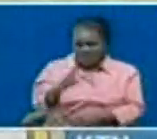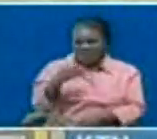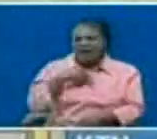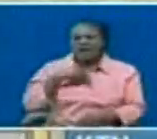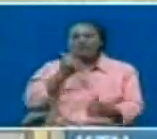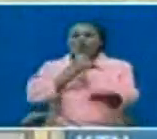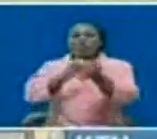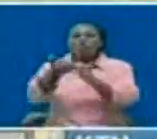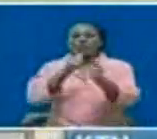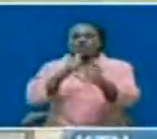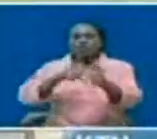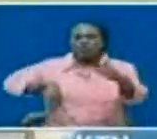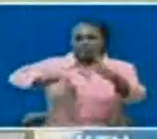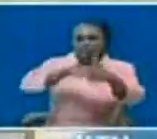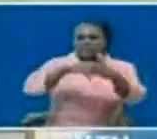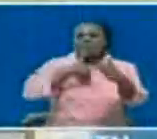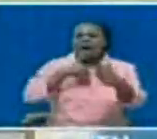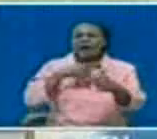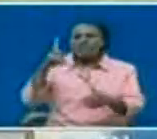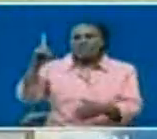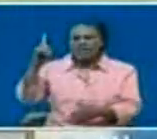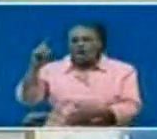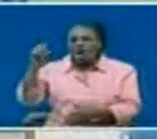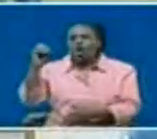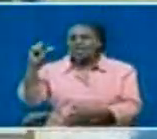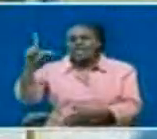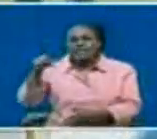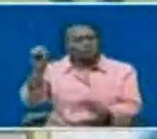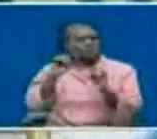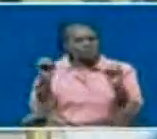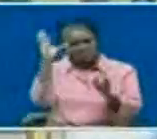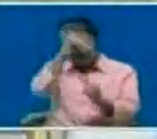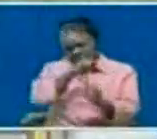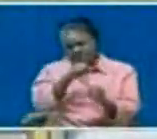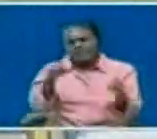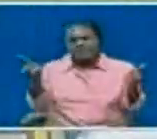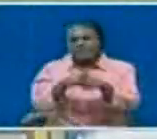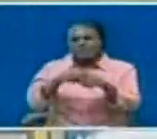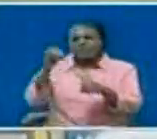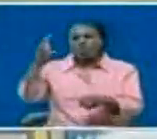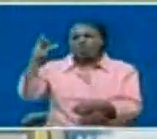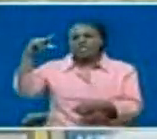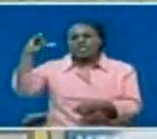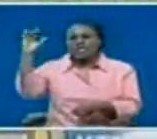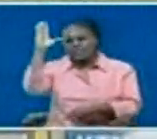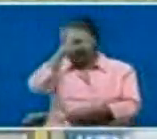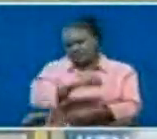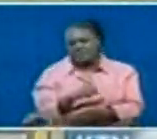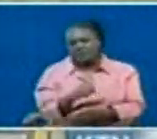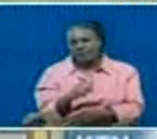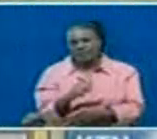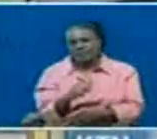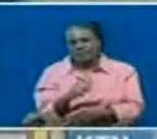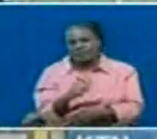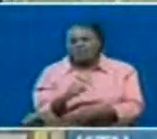matches, Harambee Stars will have to do without striker Denis Oliech and custodian Arnold Origi, who have not been released by their clubs.